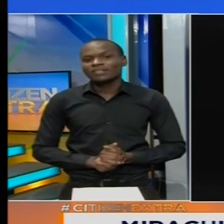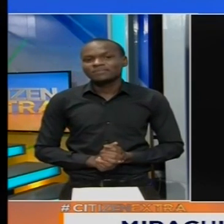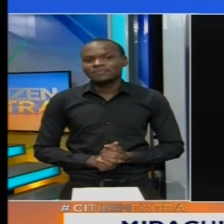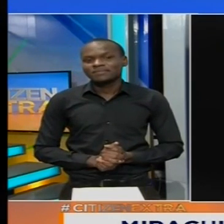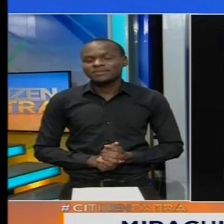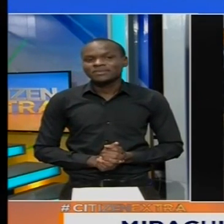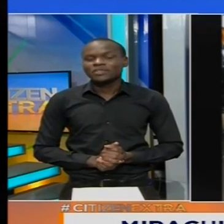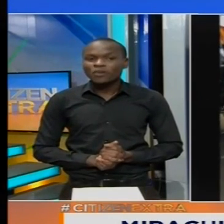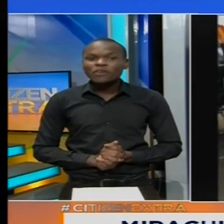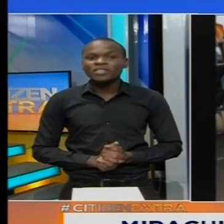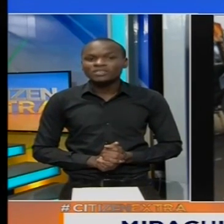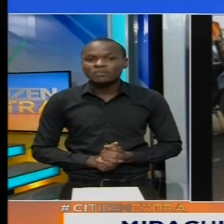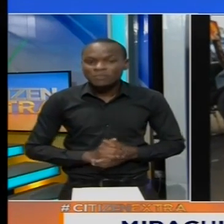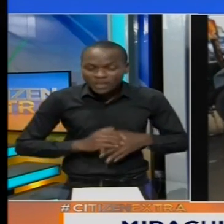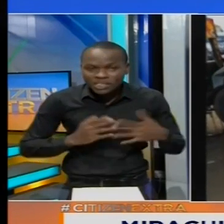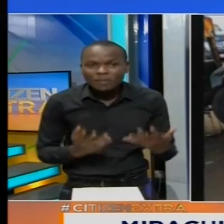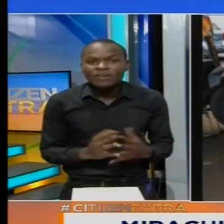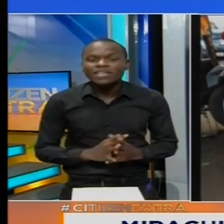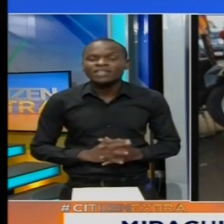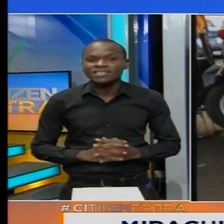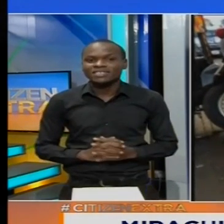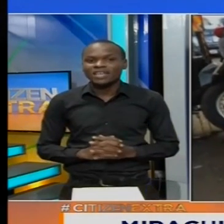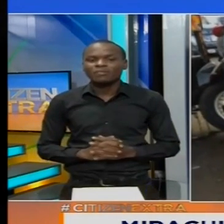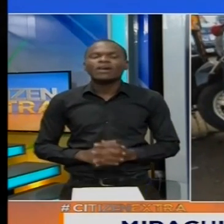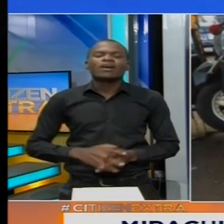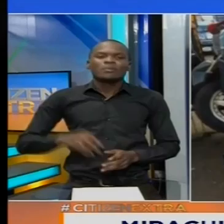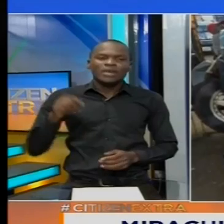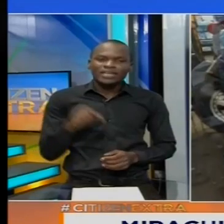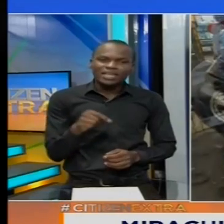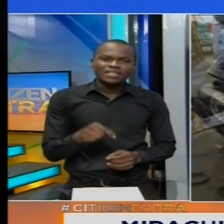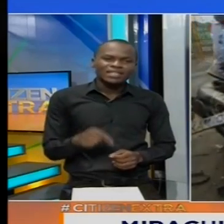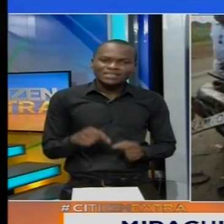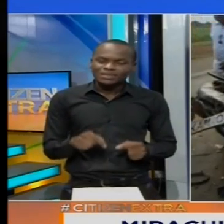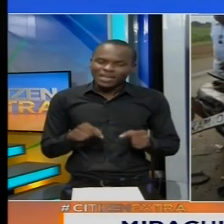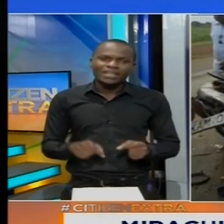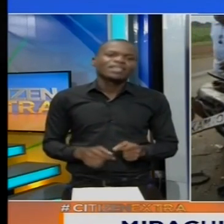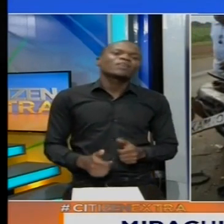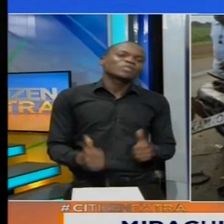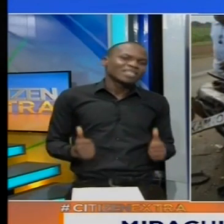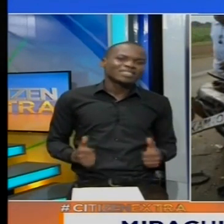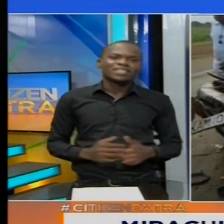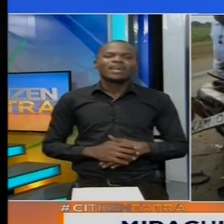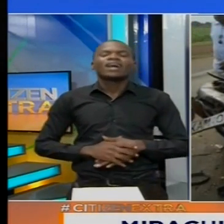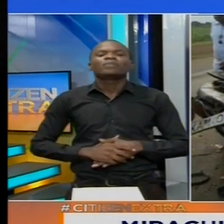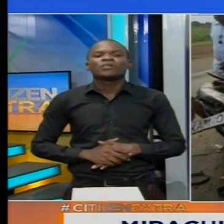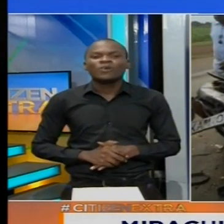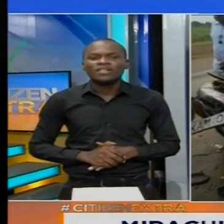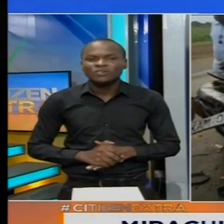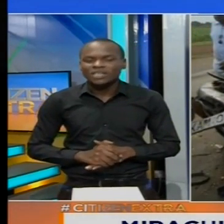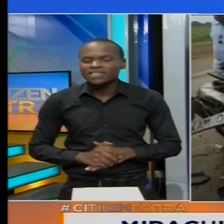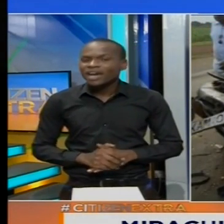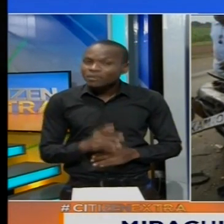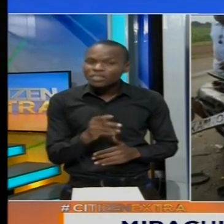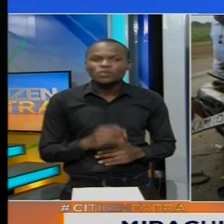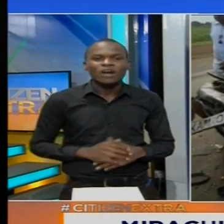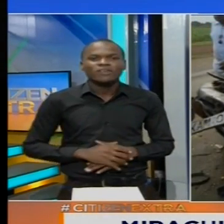elsewhere. So following this particular miraculous escape, beginning this Sunday, and that was yesterday, I'll be going to